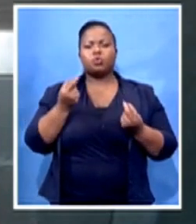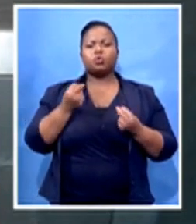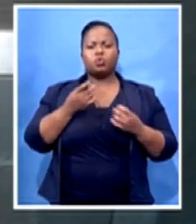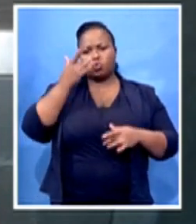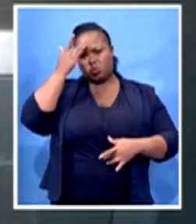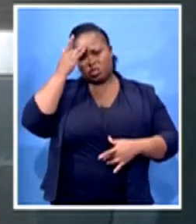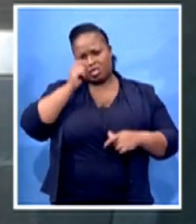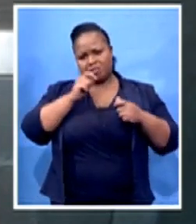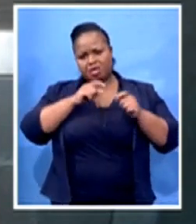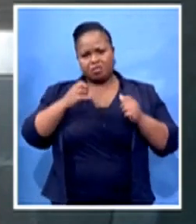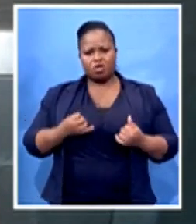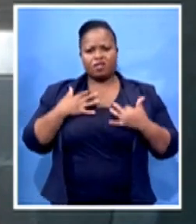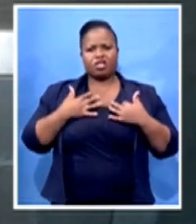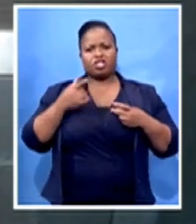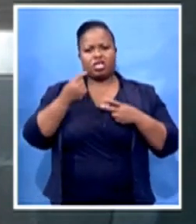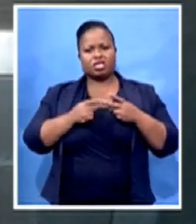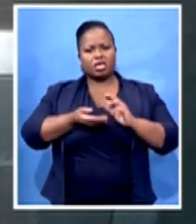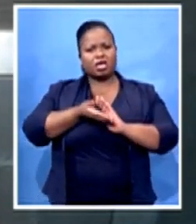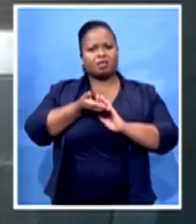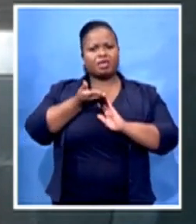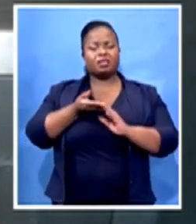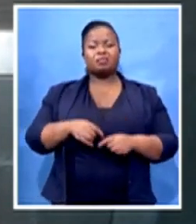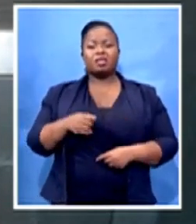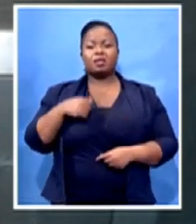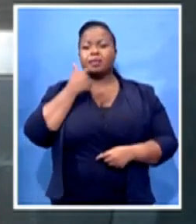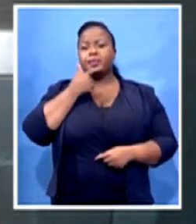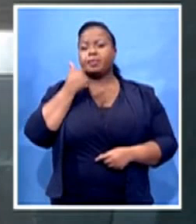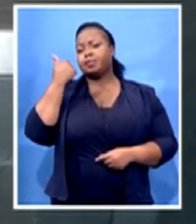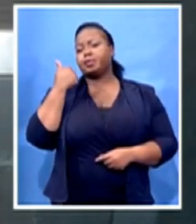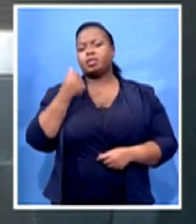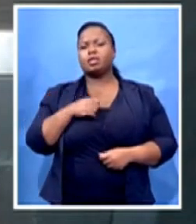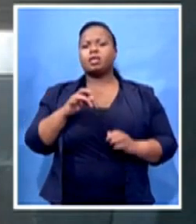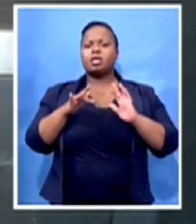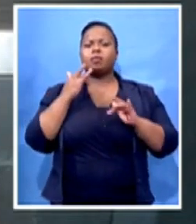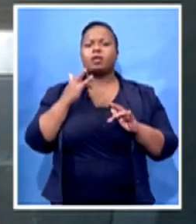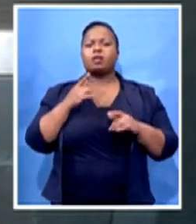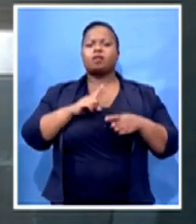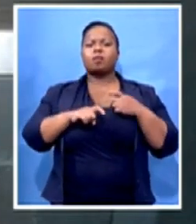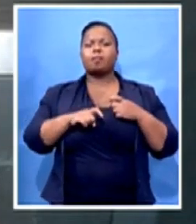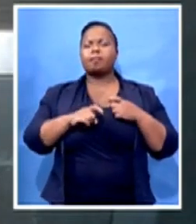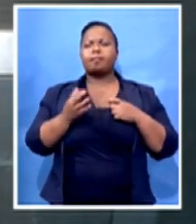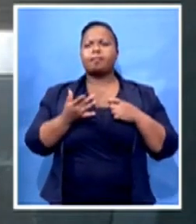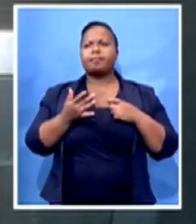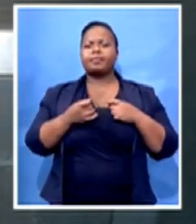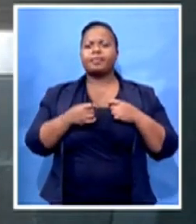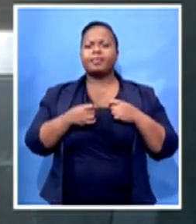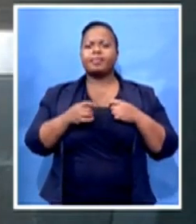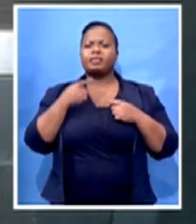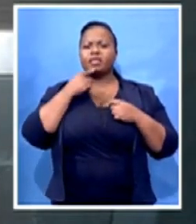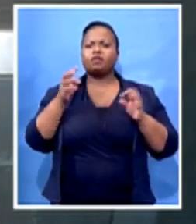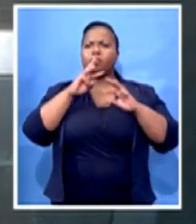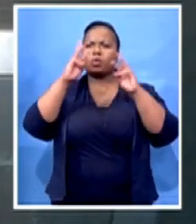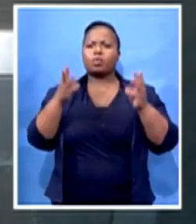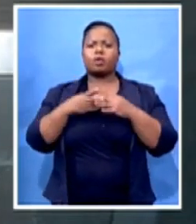There was recently a malicious email from that was portrayed to be from the World Health Organization. So you're going to see more of this